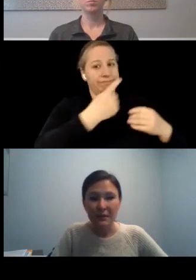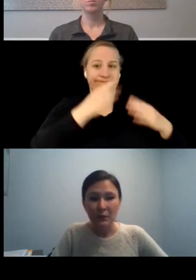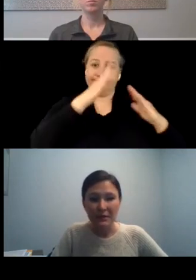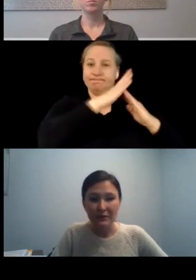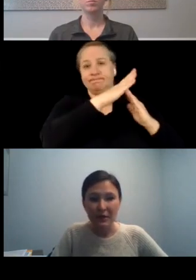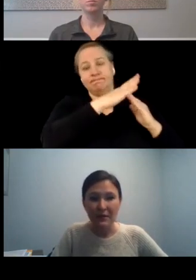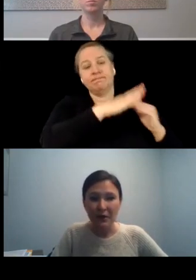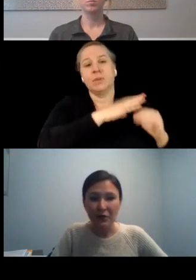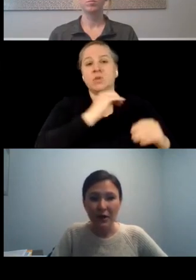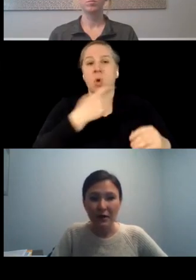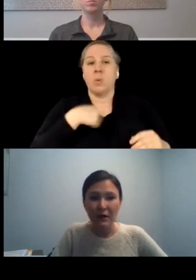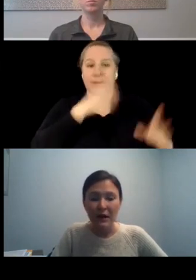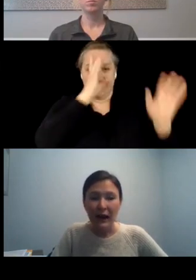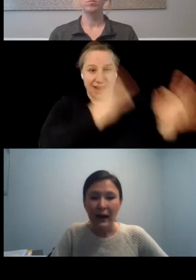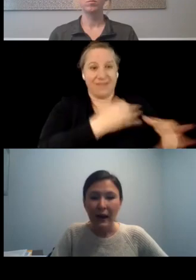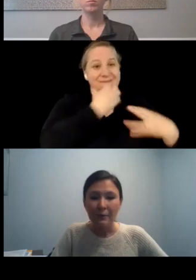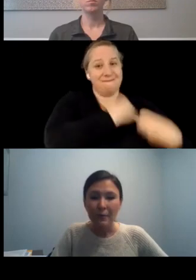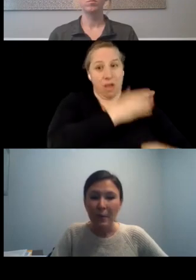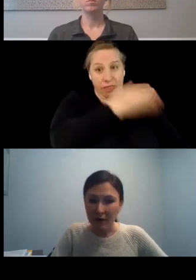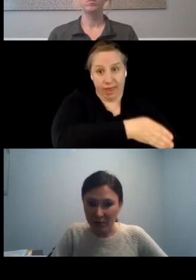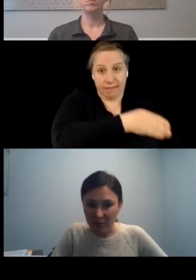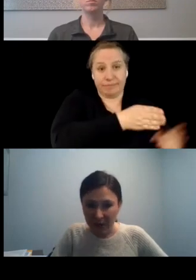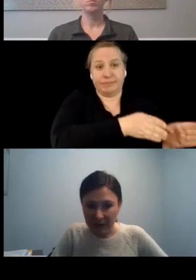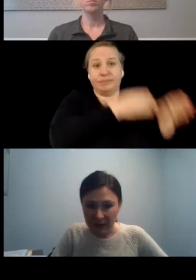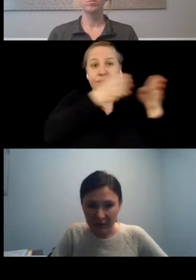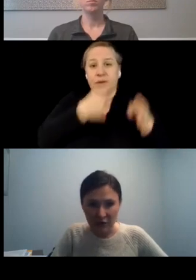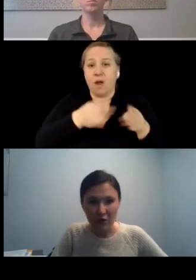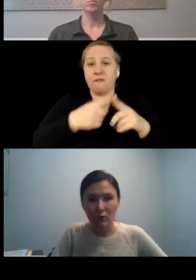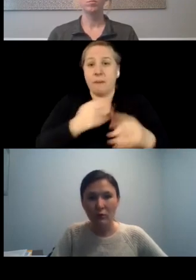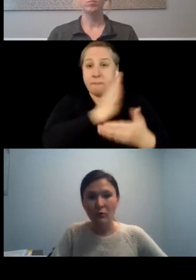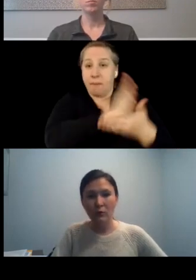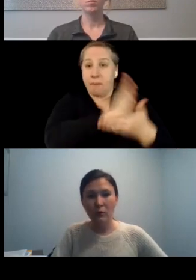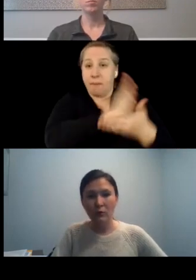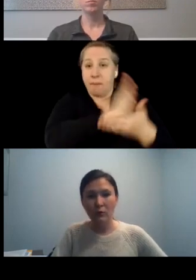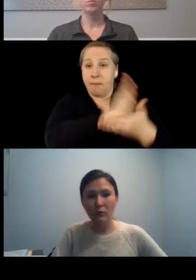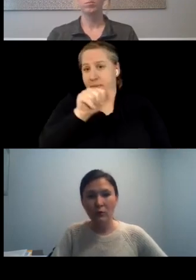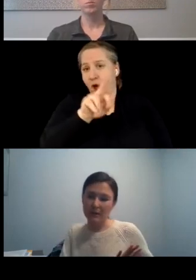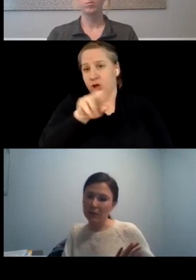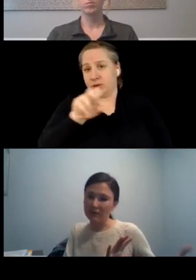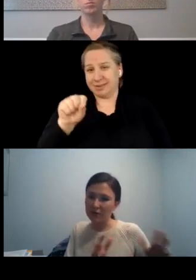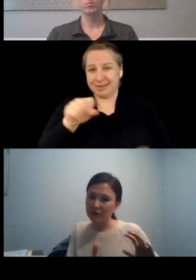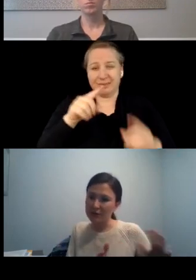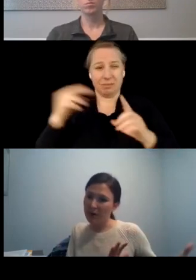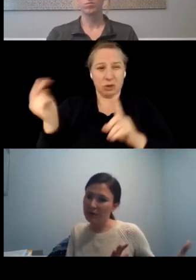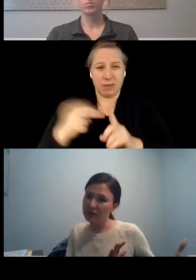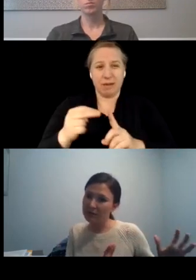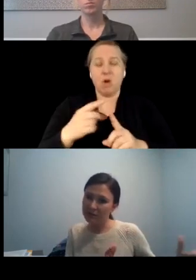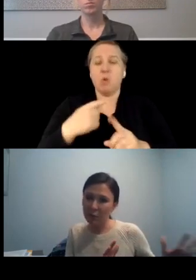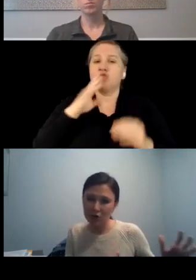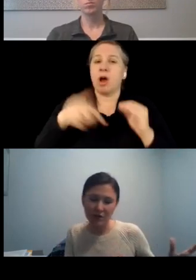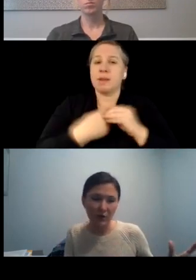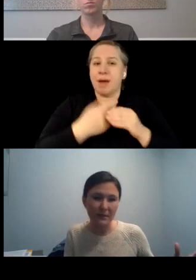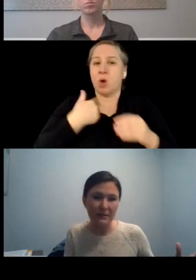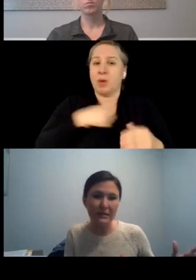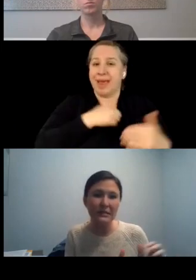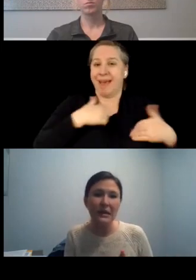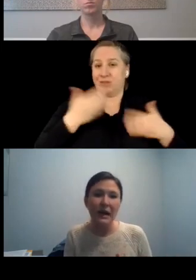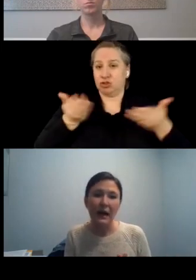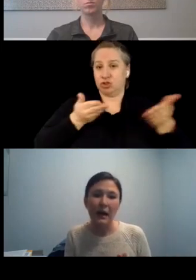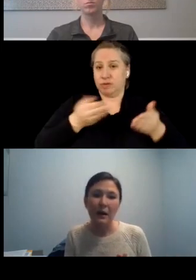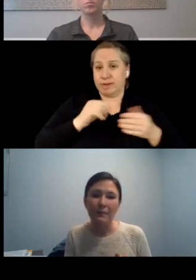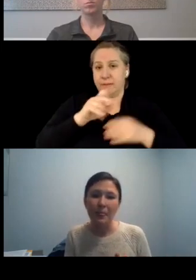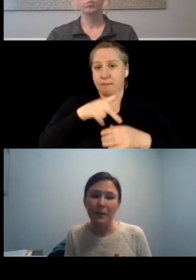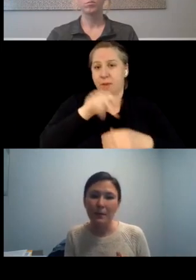So something that we definitely value there. From a parts perspective, so like I talked about, we have service and parts portion of our